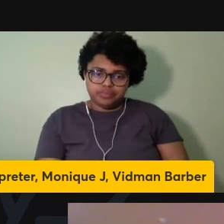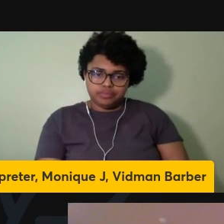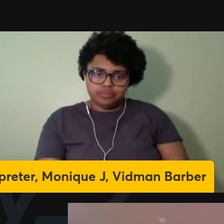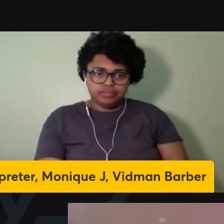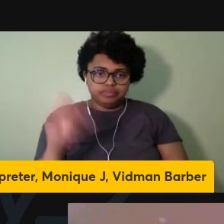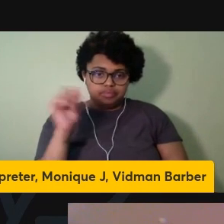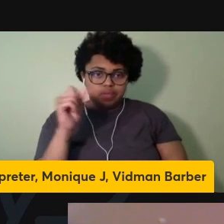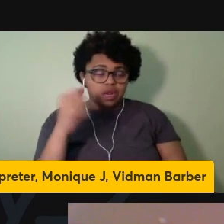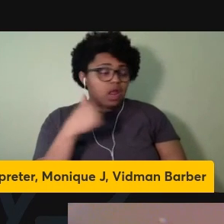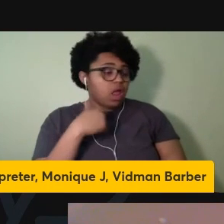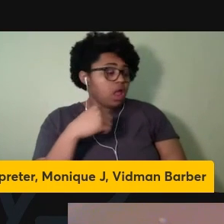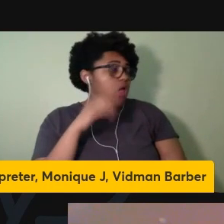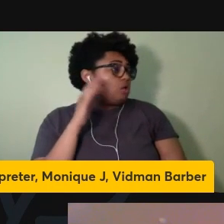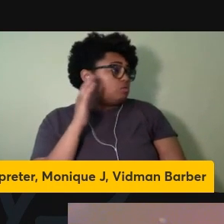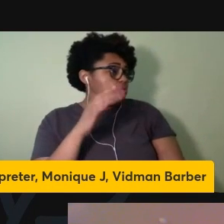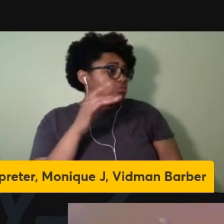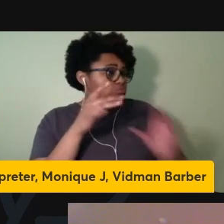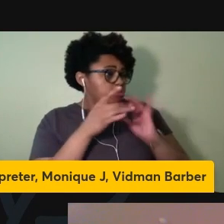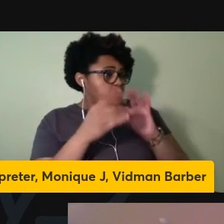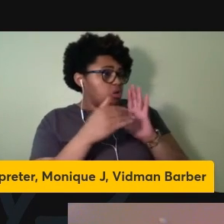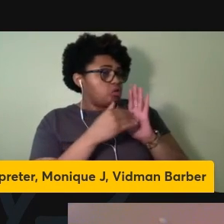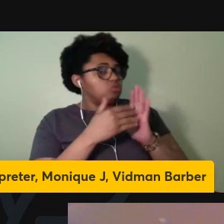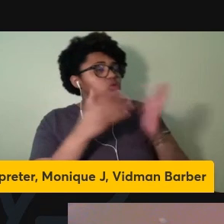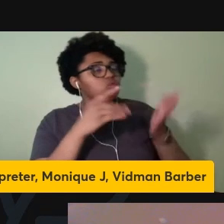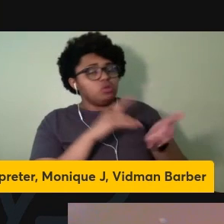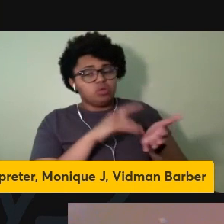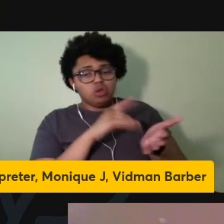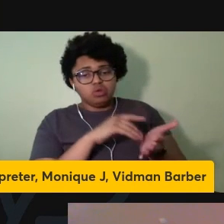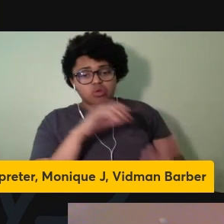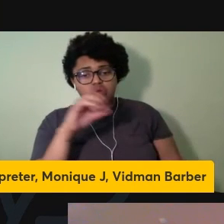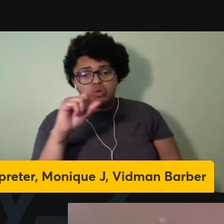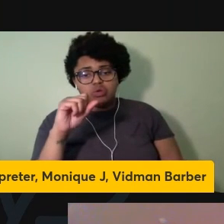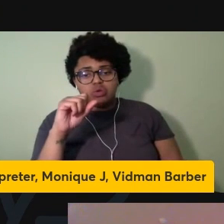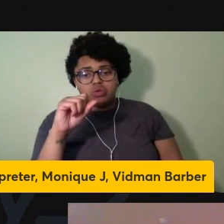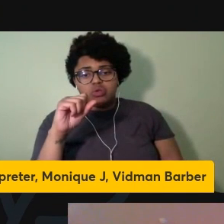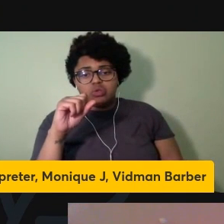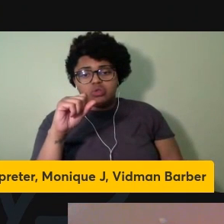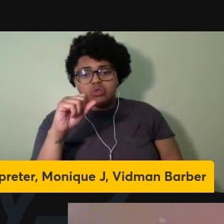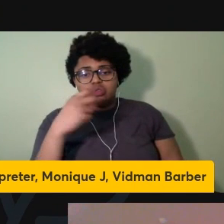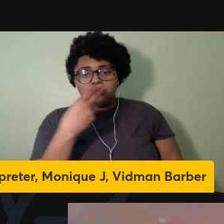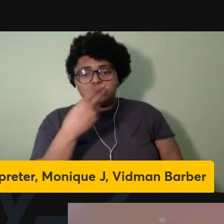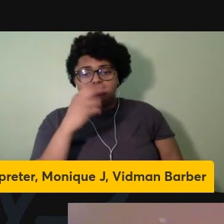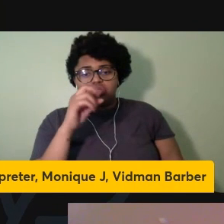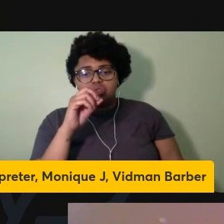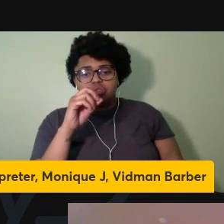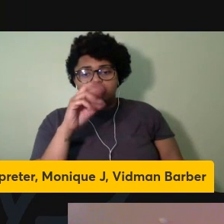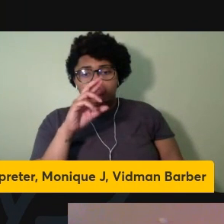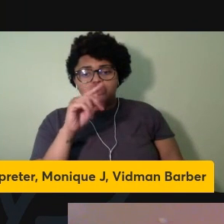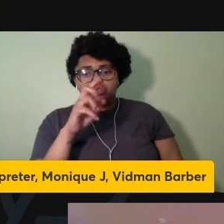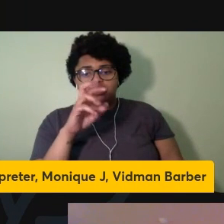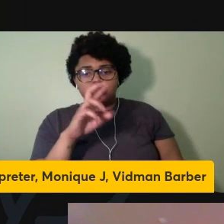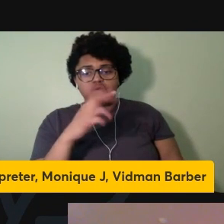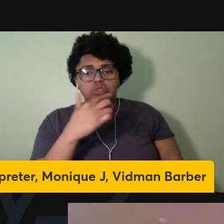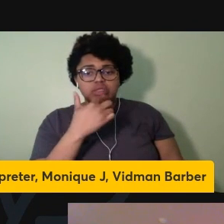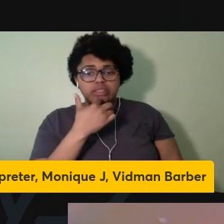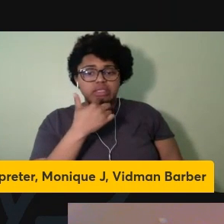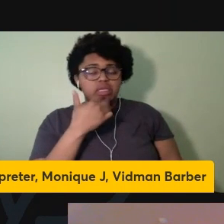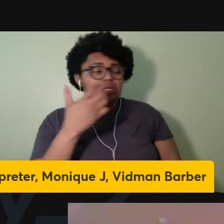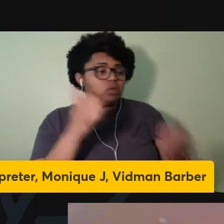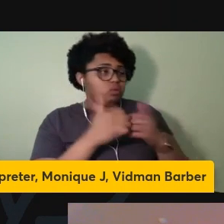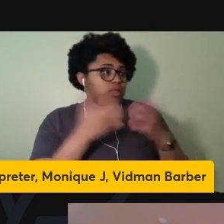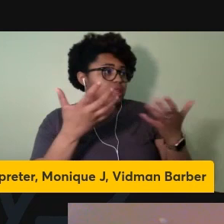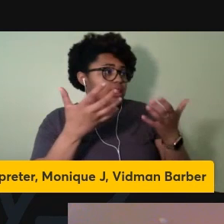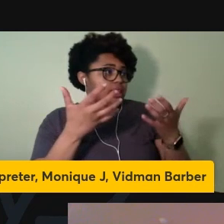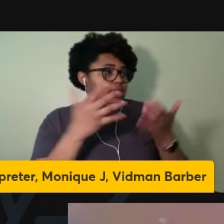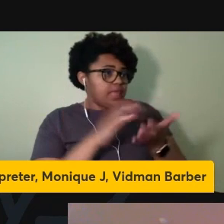Yeah, I would just echo what Dr. Shorter said. I mean, really, with the amount of information